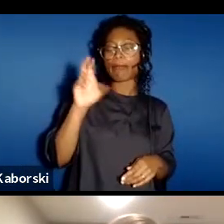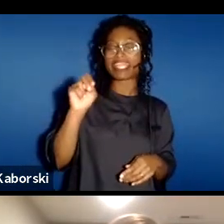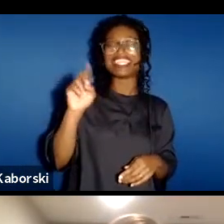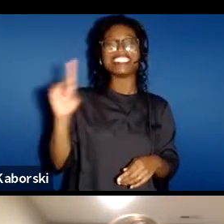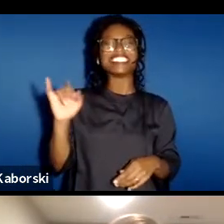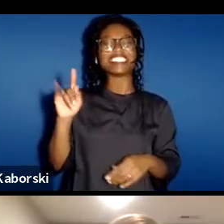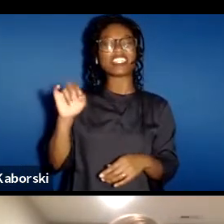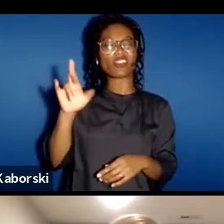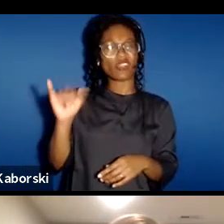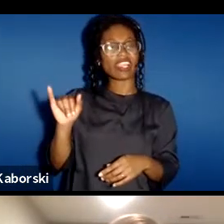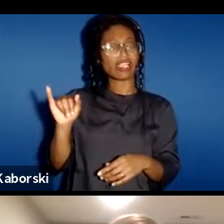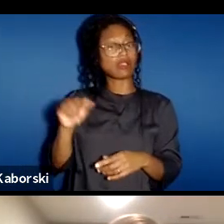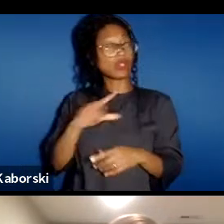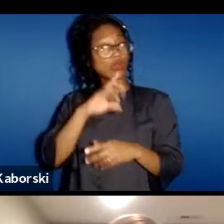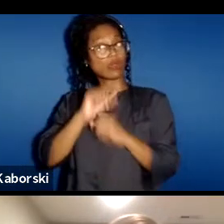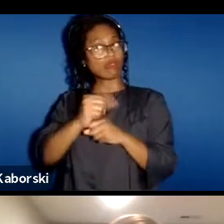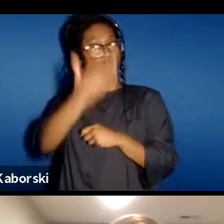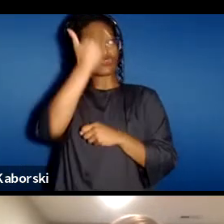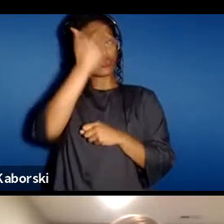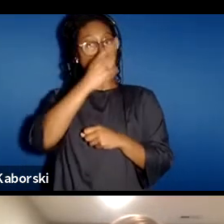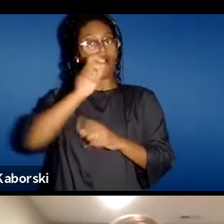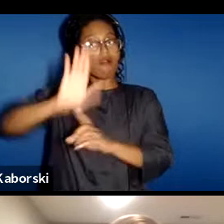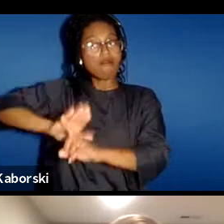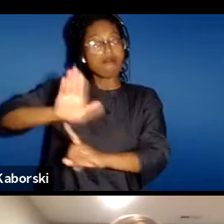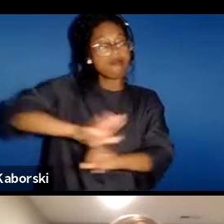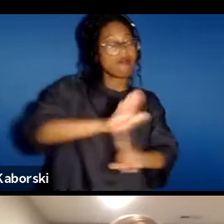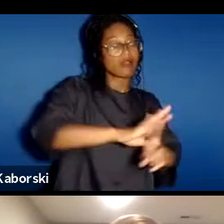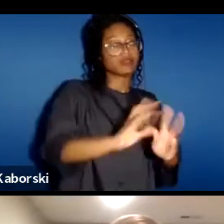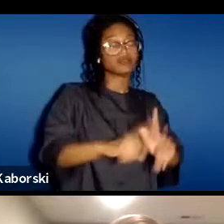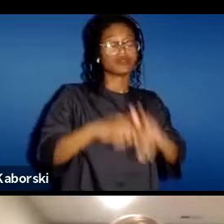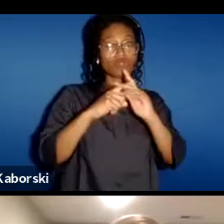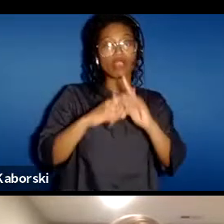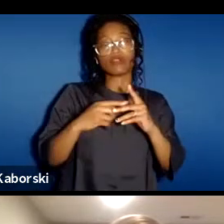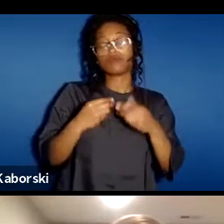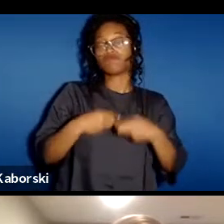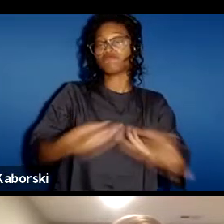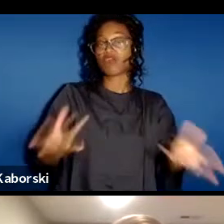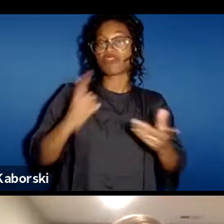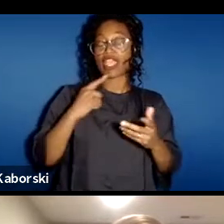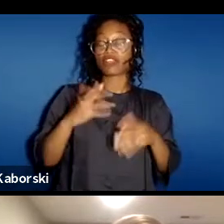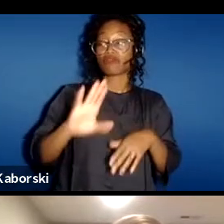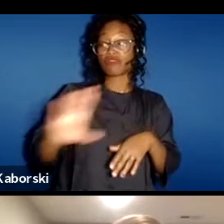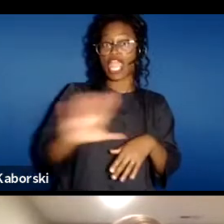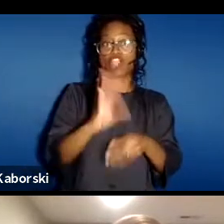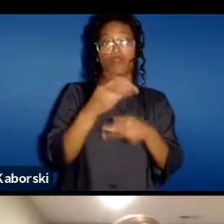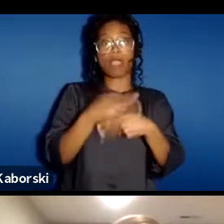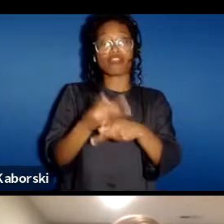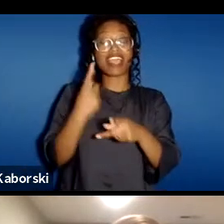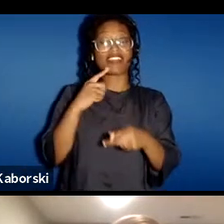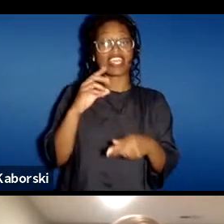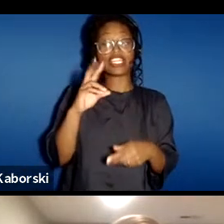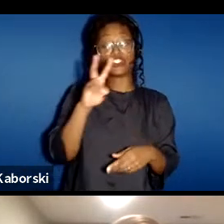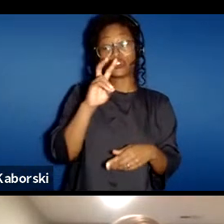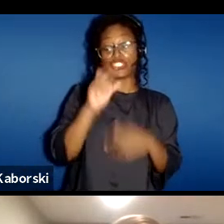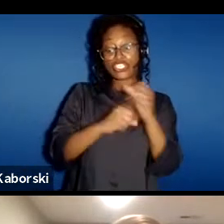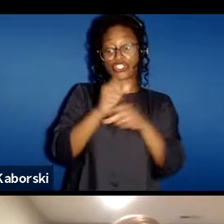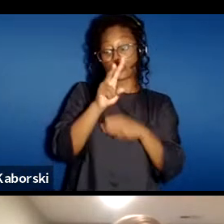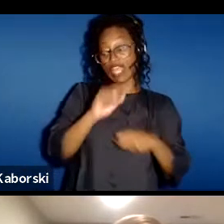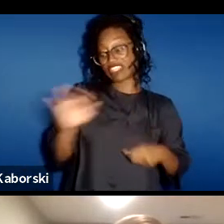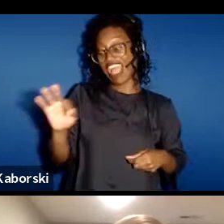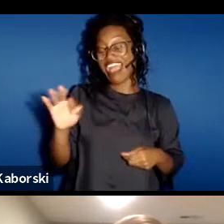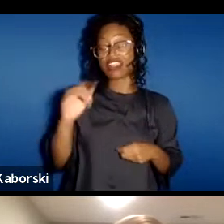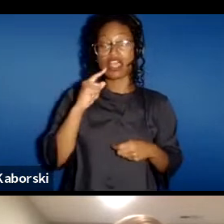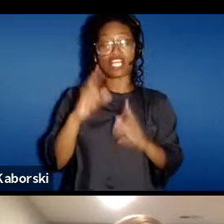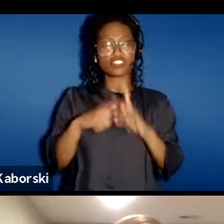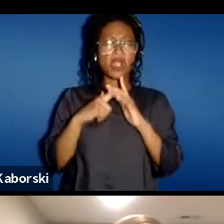intimate way, and sometimes launch projects. And there was an occasion back in 2009 when I started doing some experimental barrels